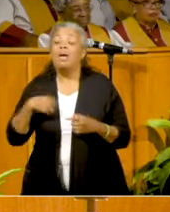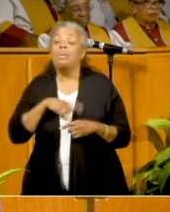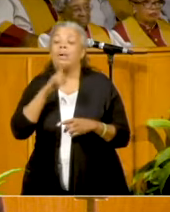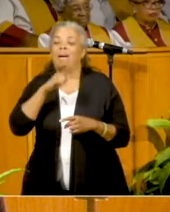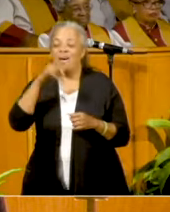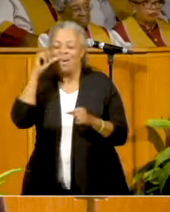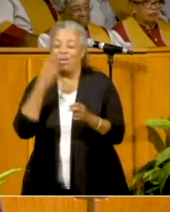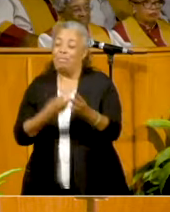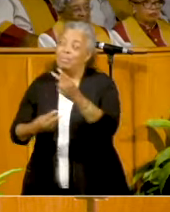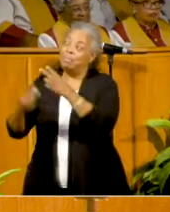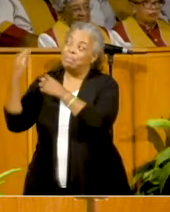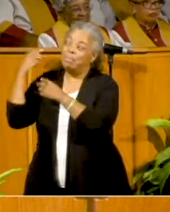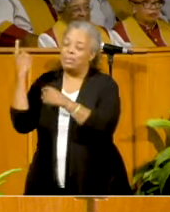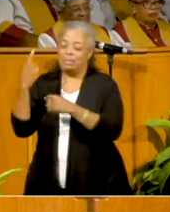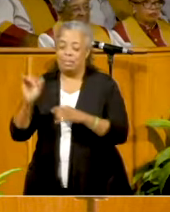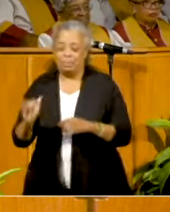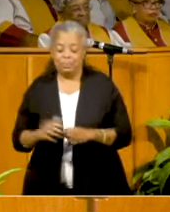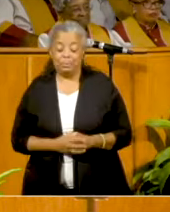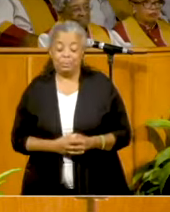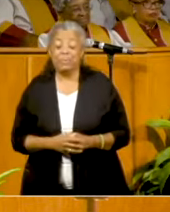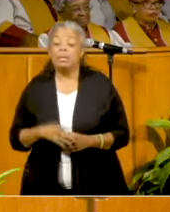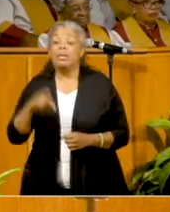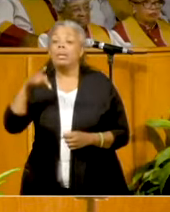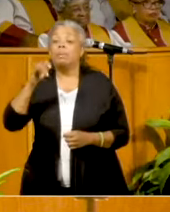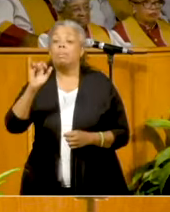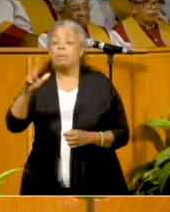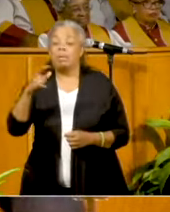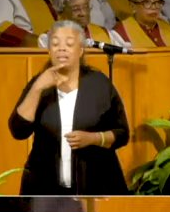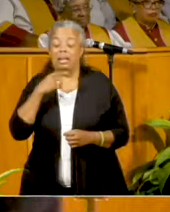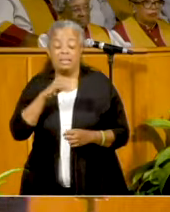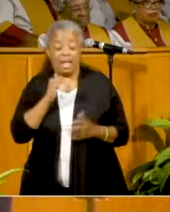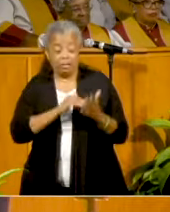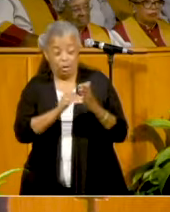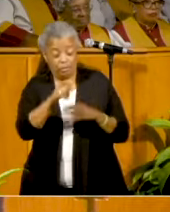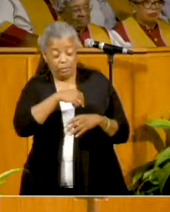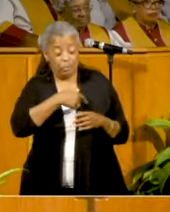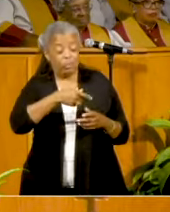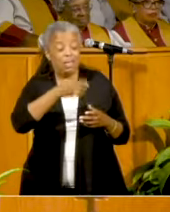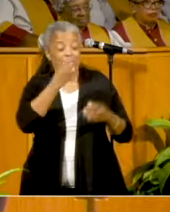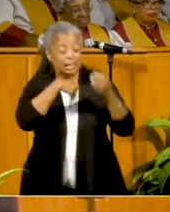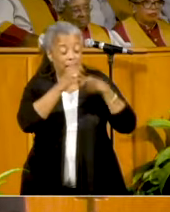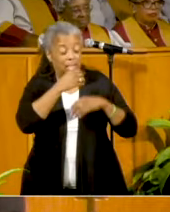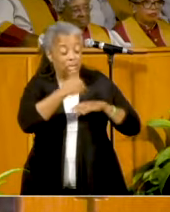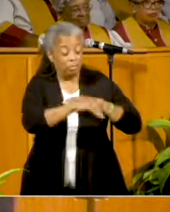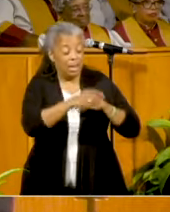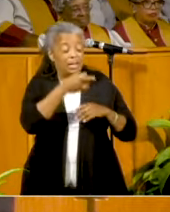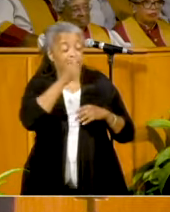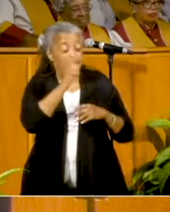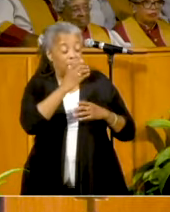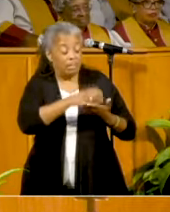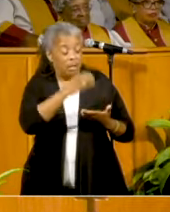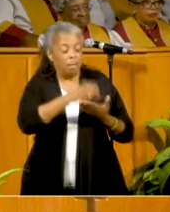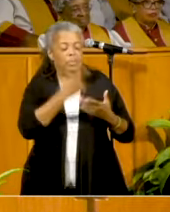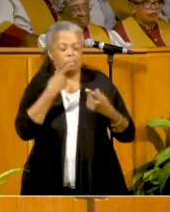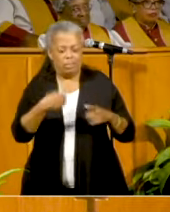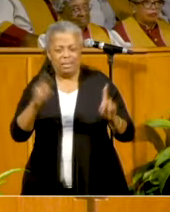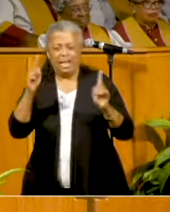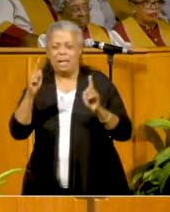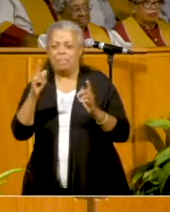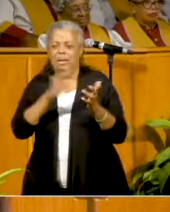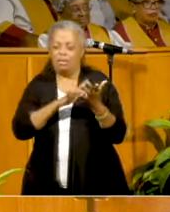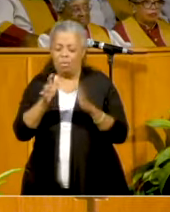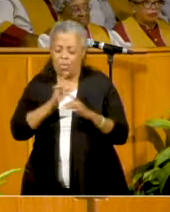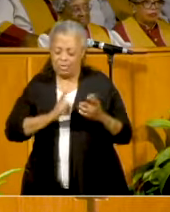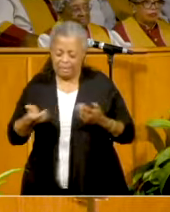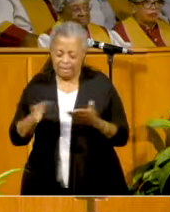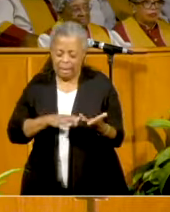are remembering something. Paul says, as often as you eat the bread and drink the cup, you're proclaiming the Lord's death until he comes